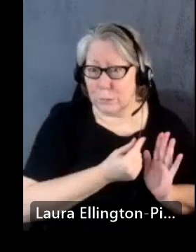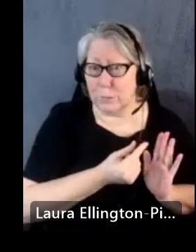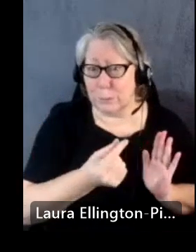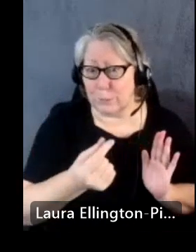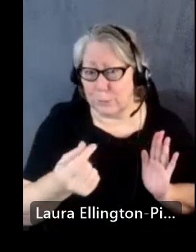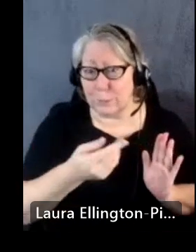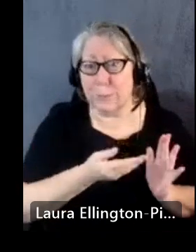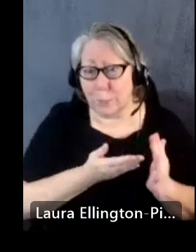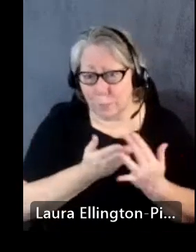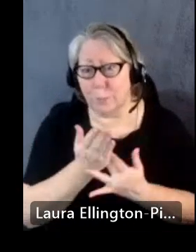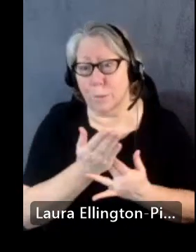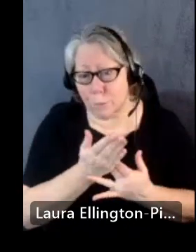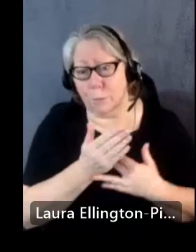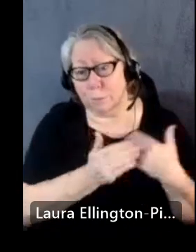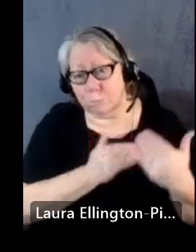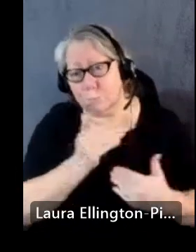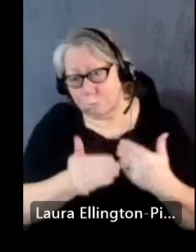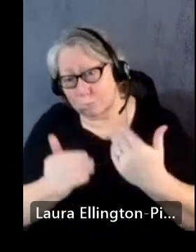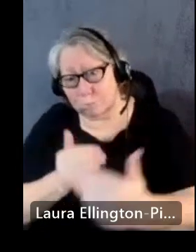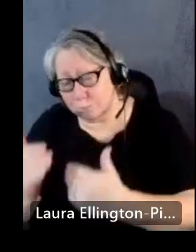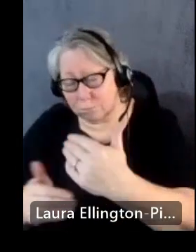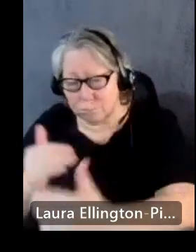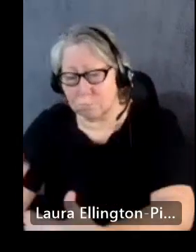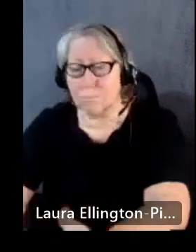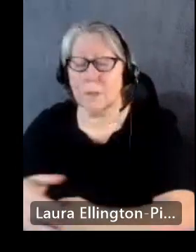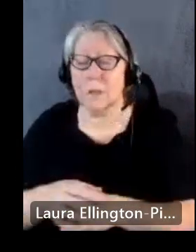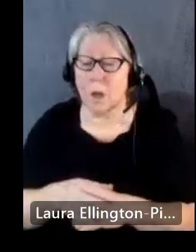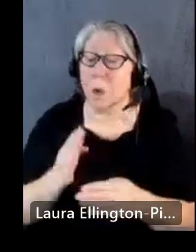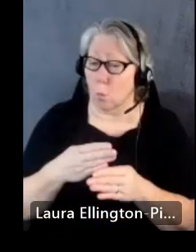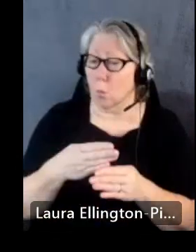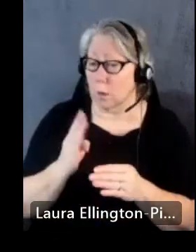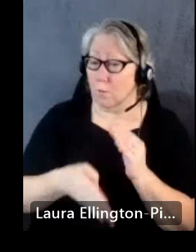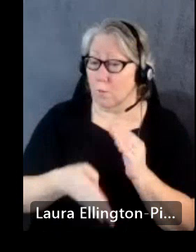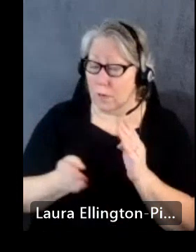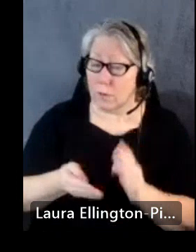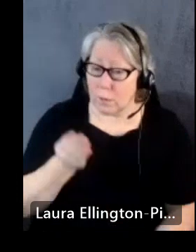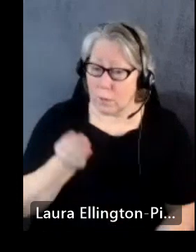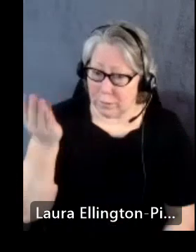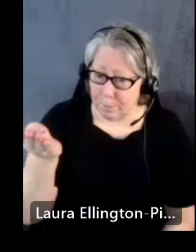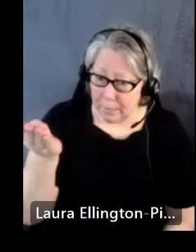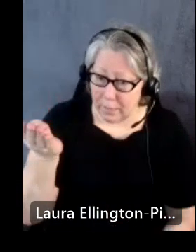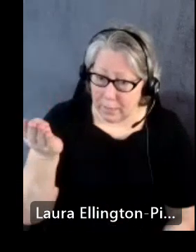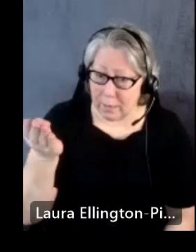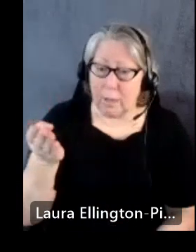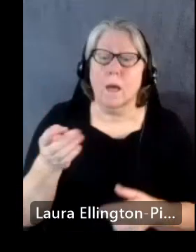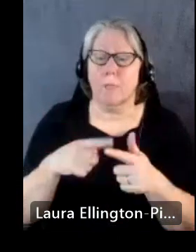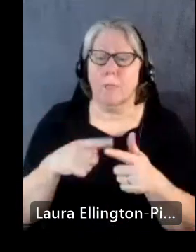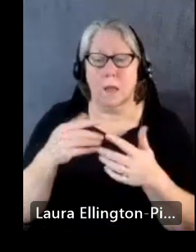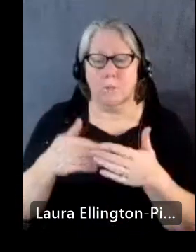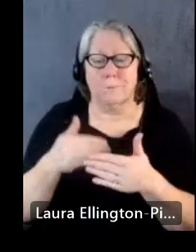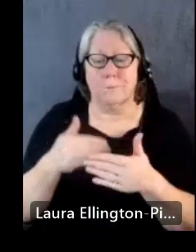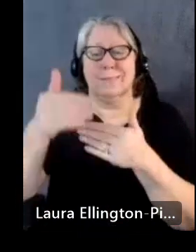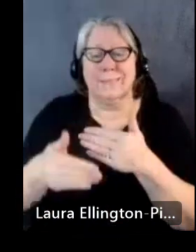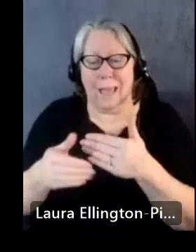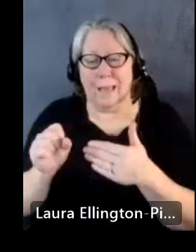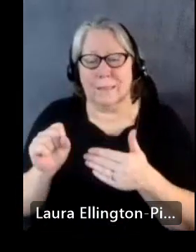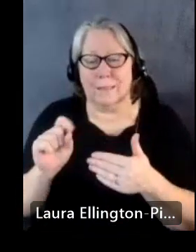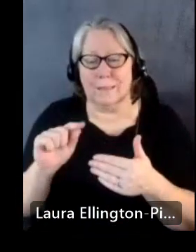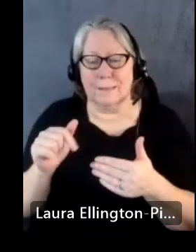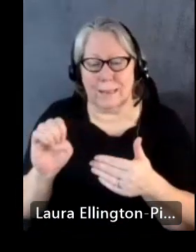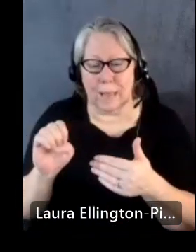through. Basically, when you're done with it and you submit it, it goes to the next stage, right? And the 4 stages you